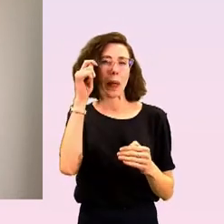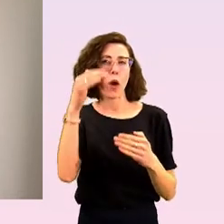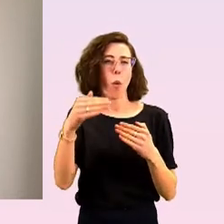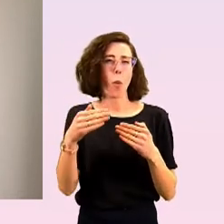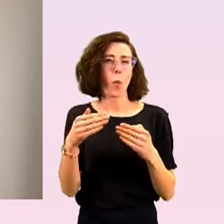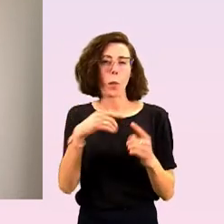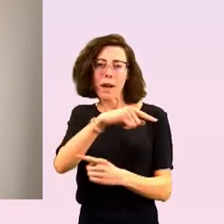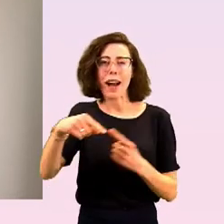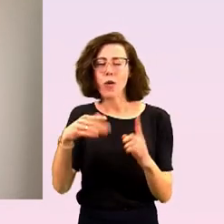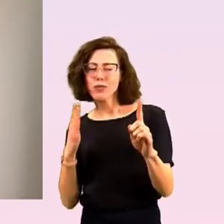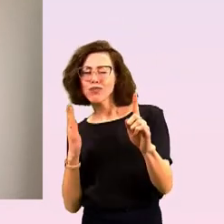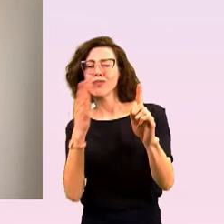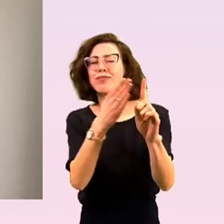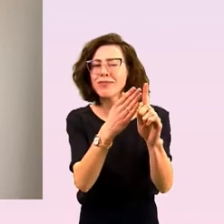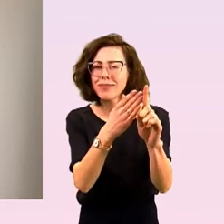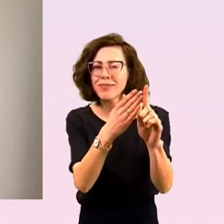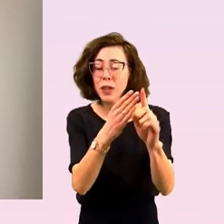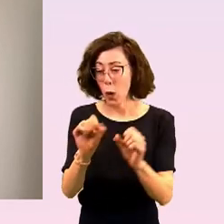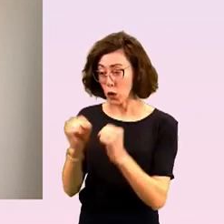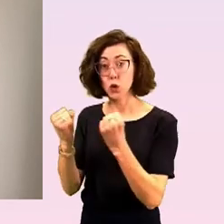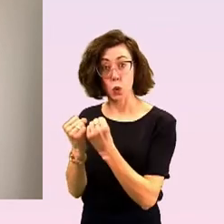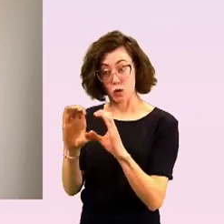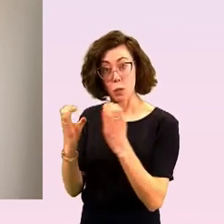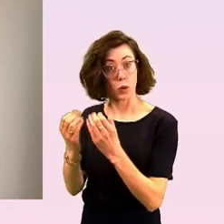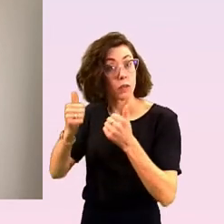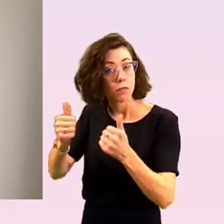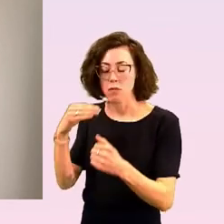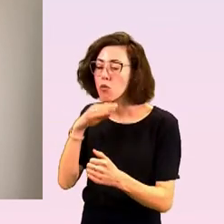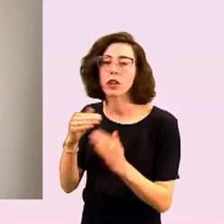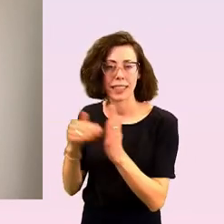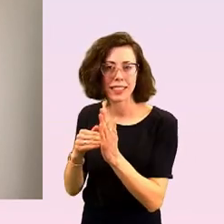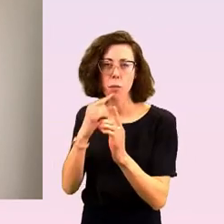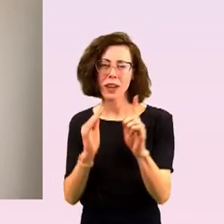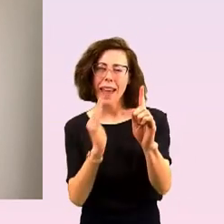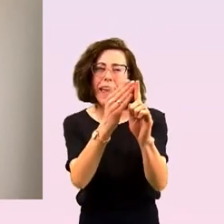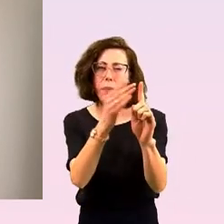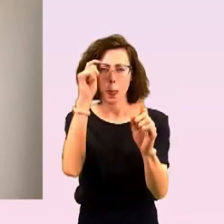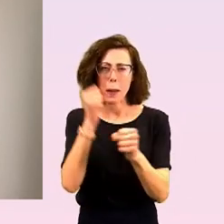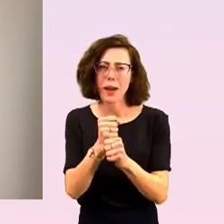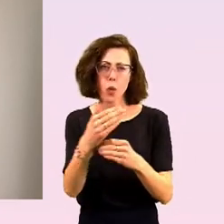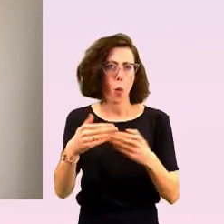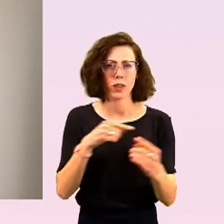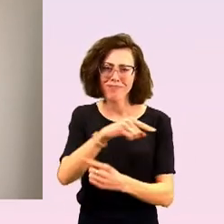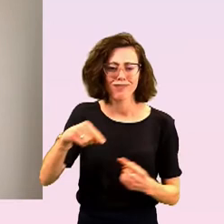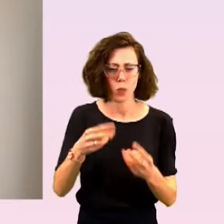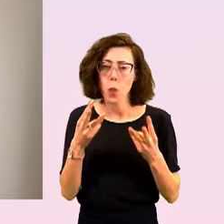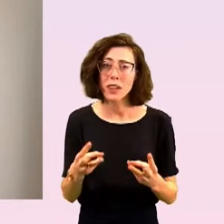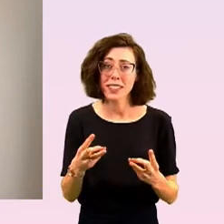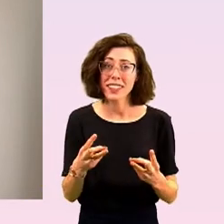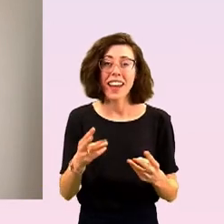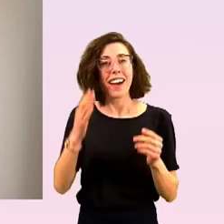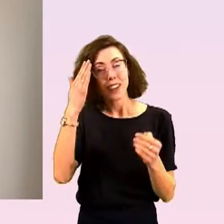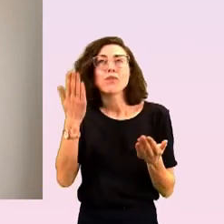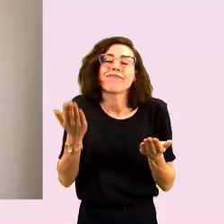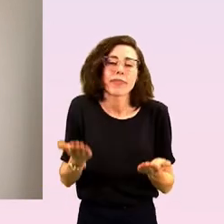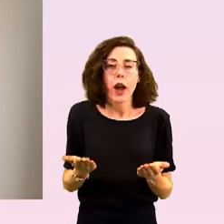as keeping that that social community. I think one of the issues in an organization is people move on, you know, and